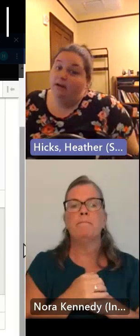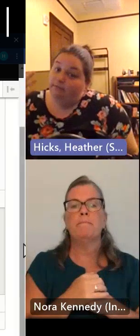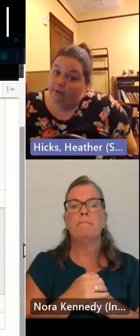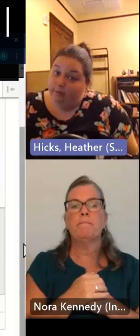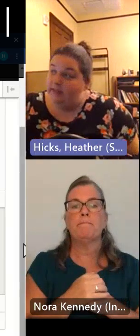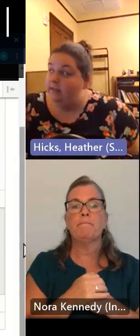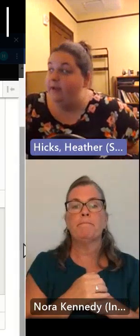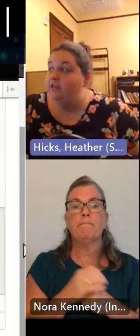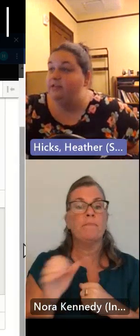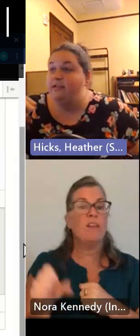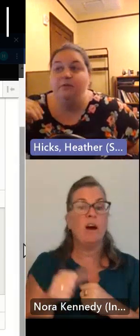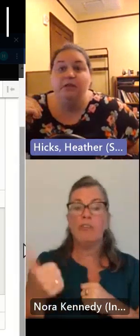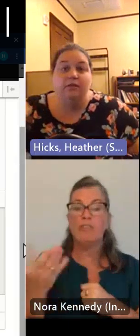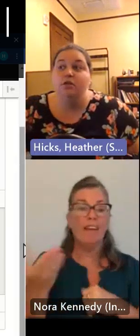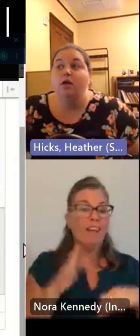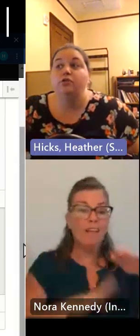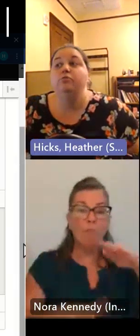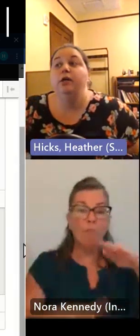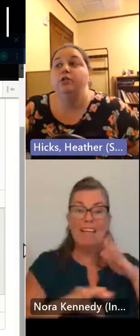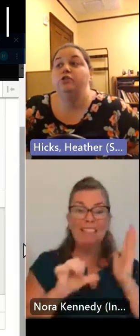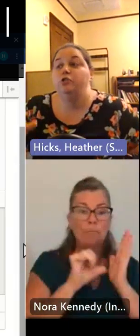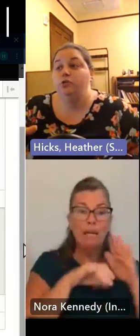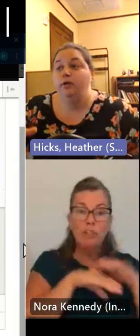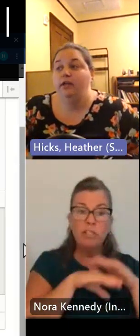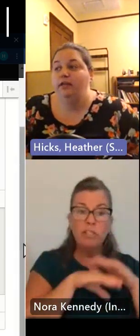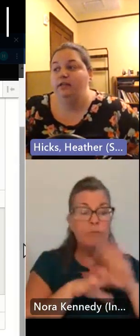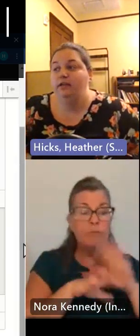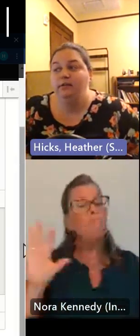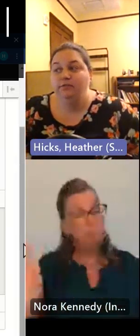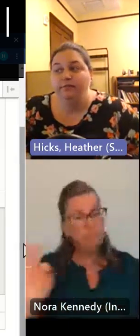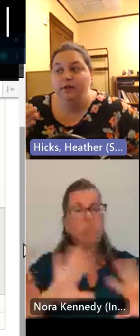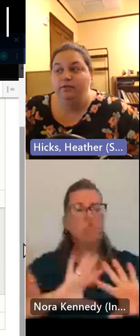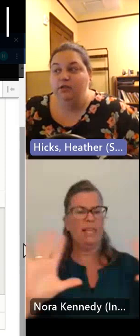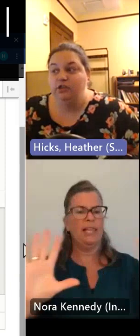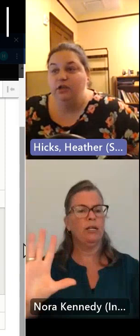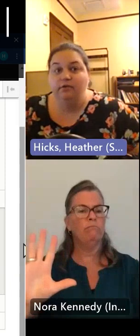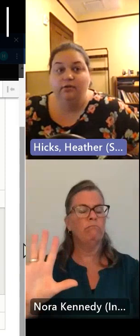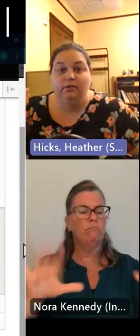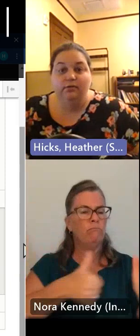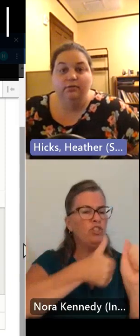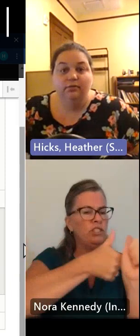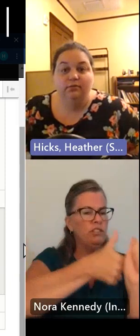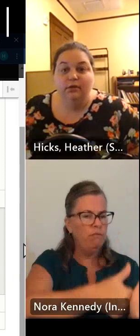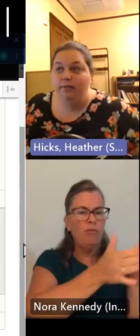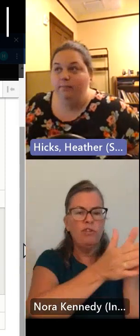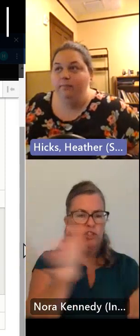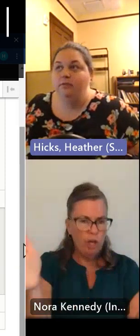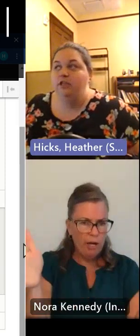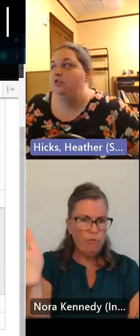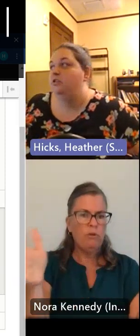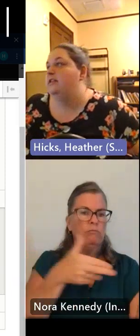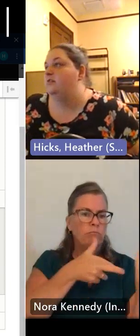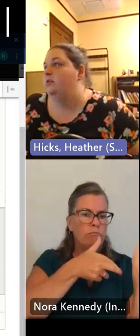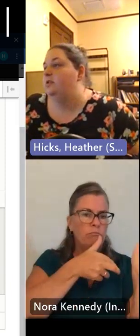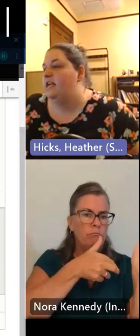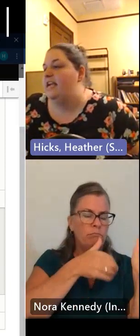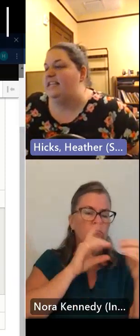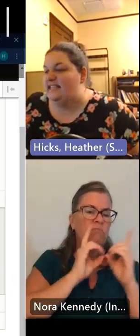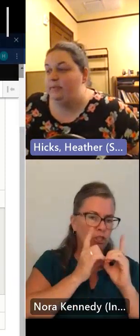Other than that, for the basic page accessibility, there's not too much to it as long as you followed the general